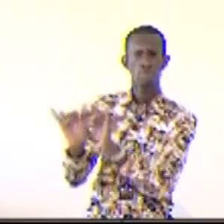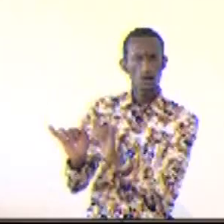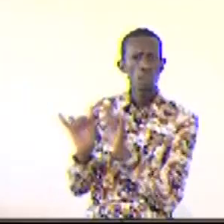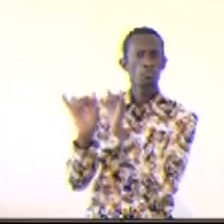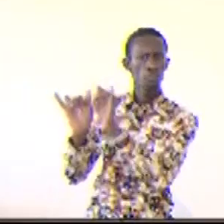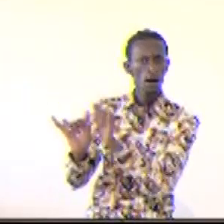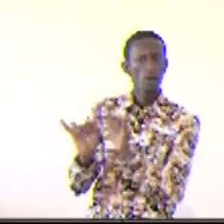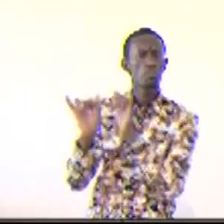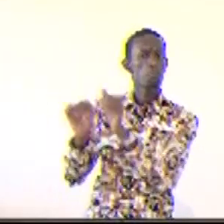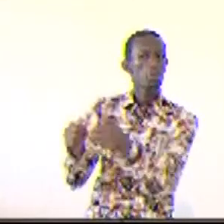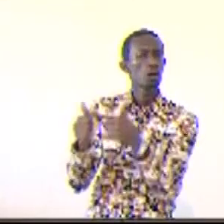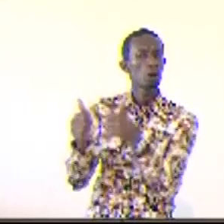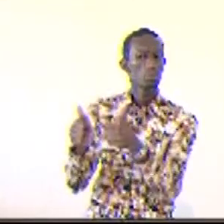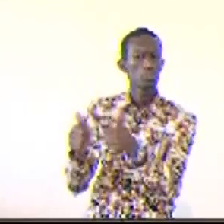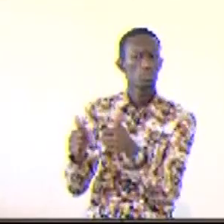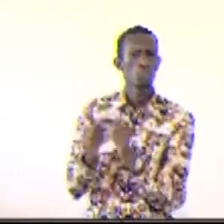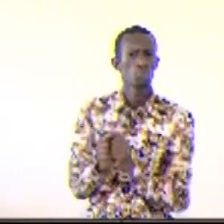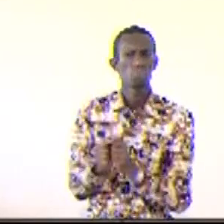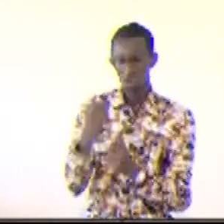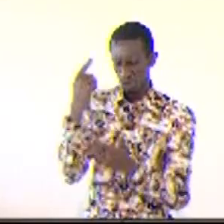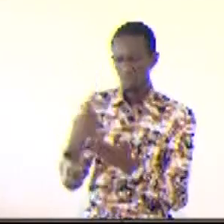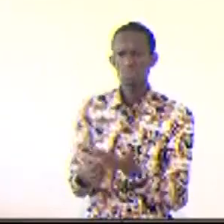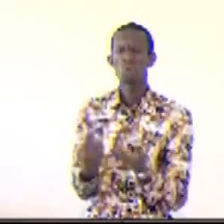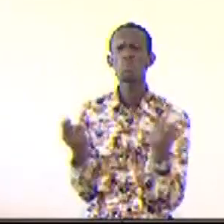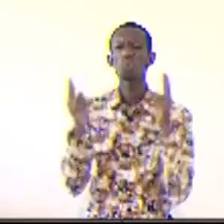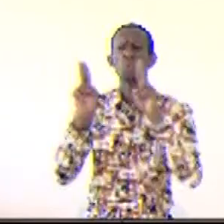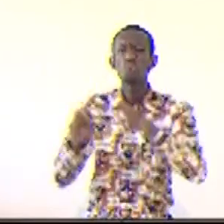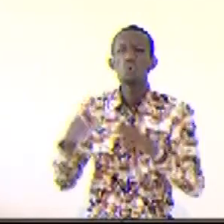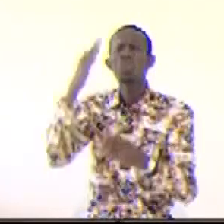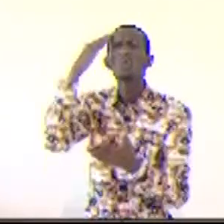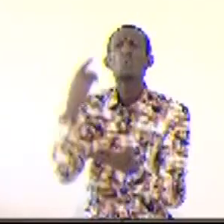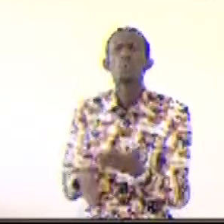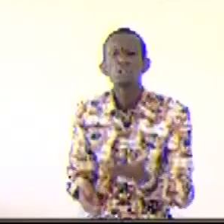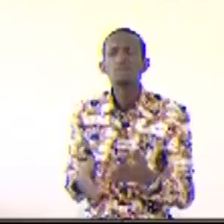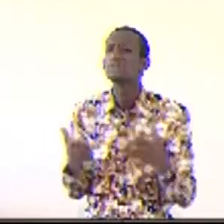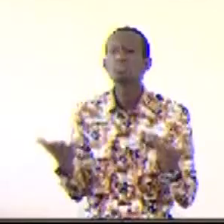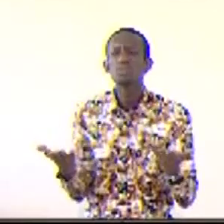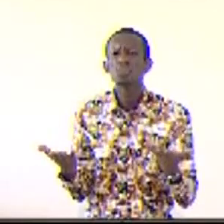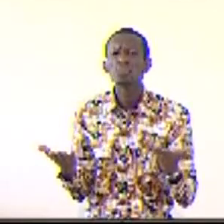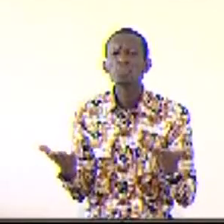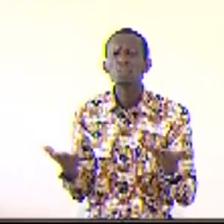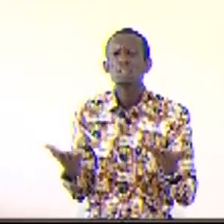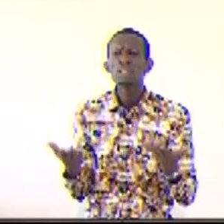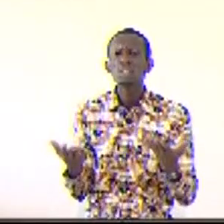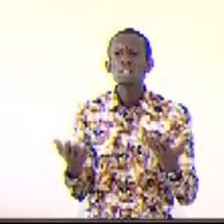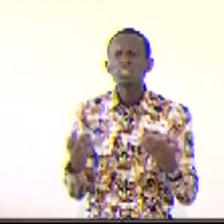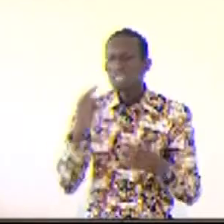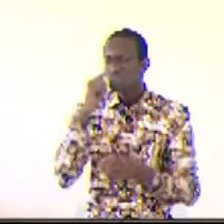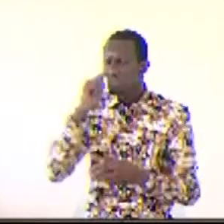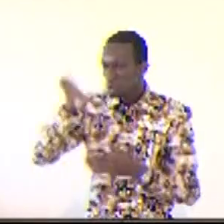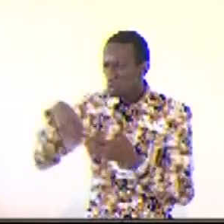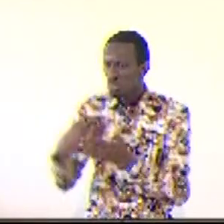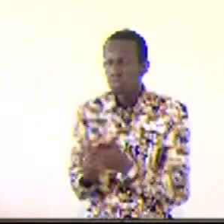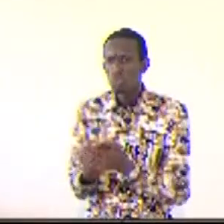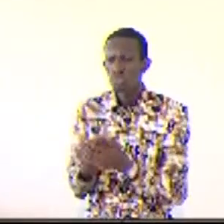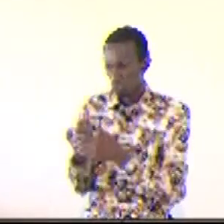Why? So what happens, whatever you put in the fridge, that means that lower temperatures,